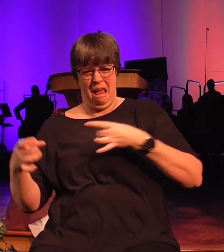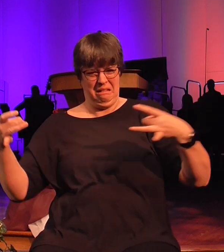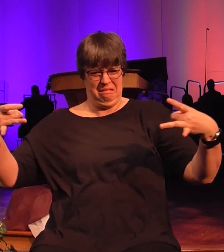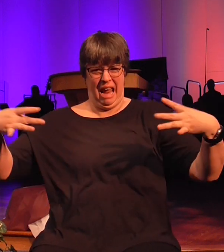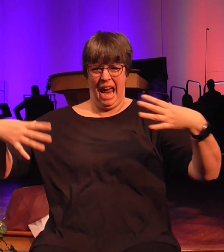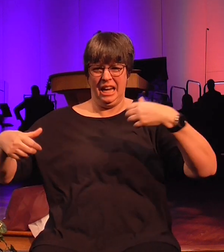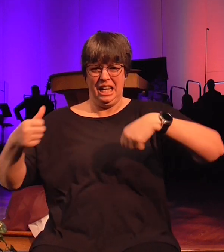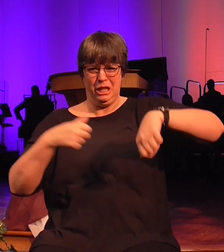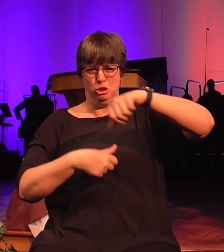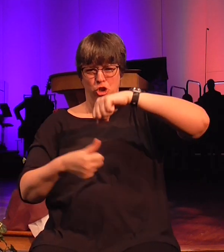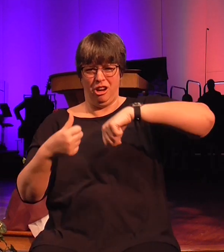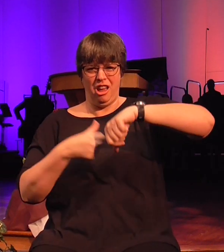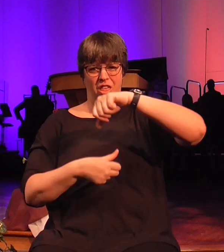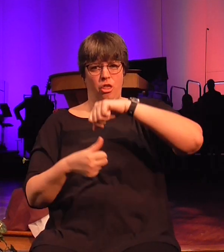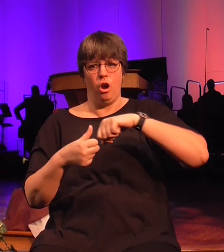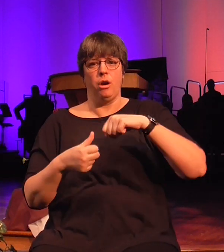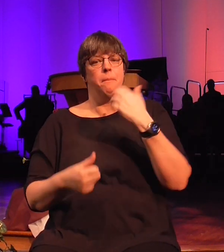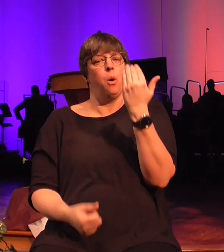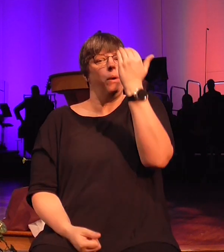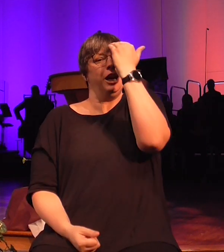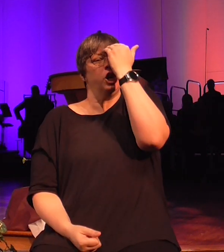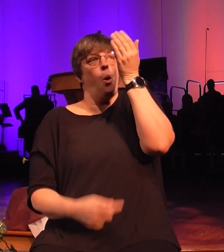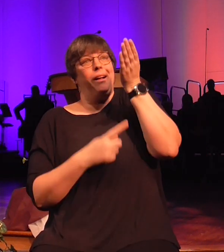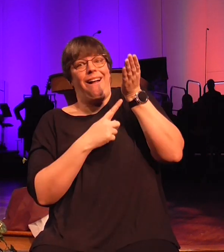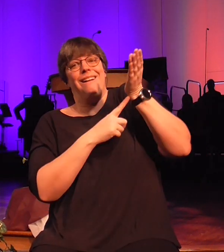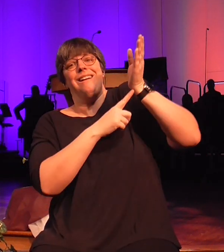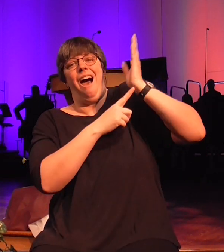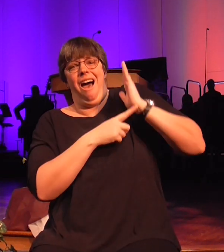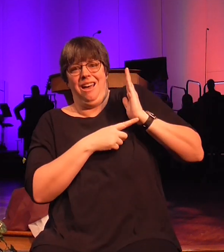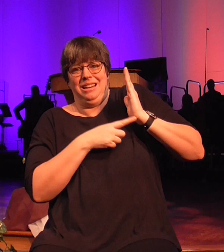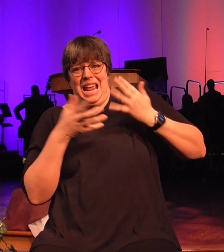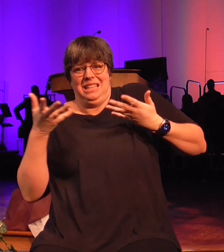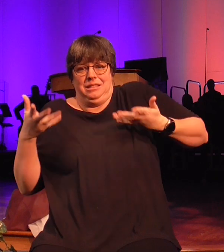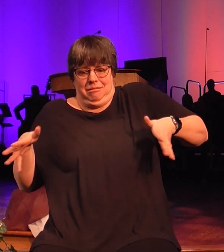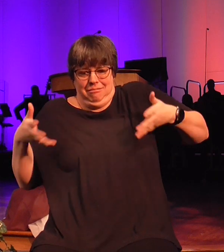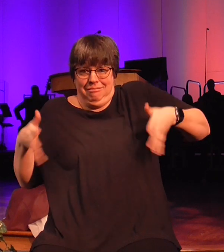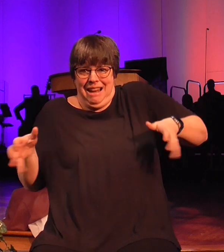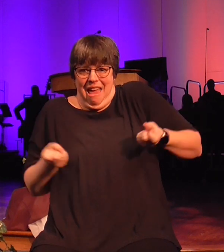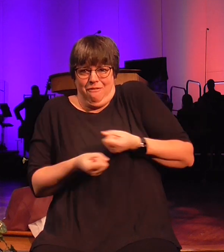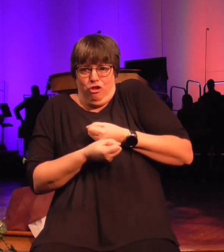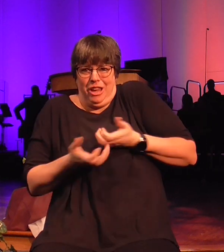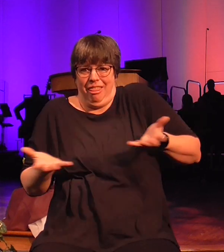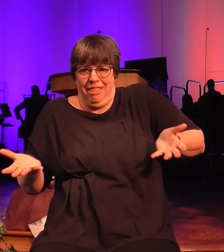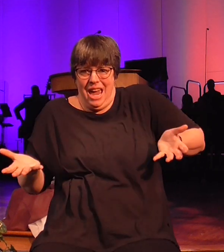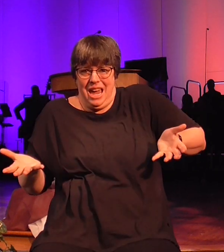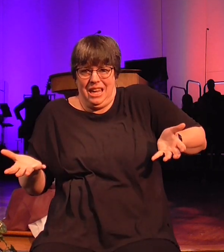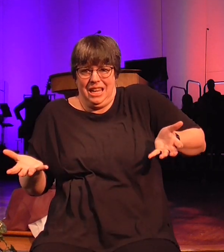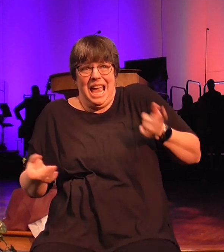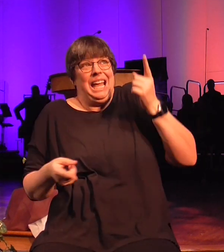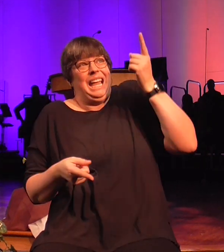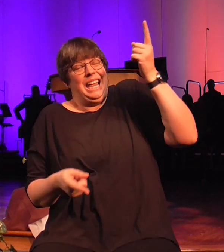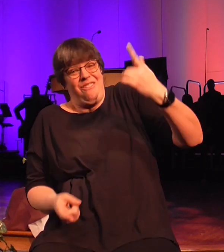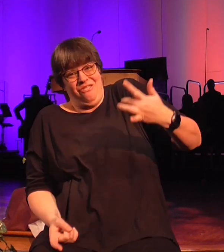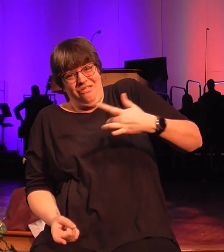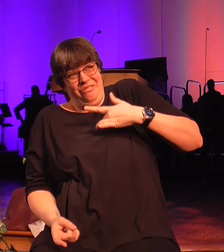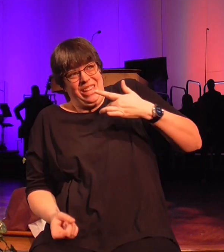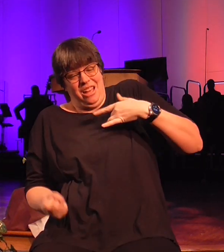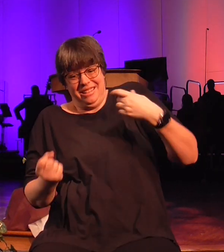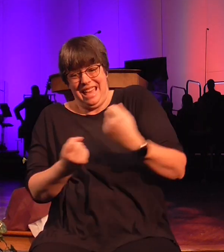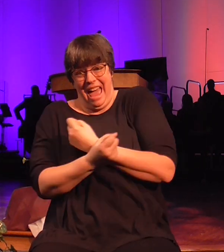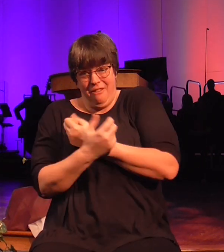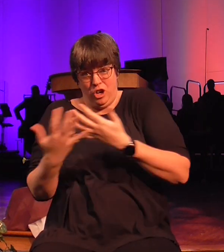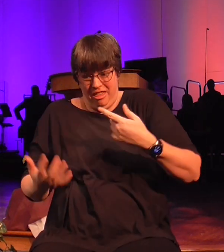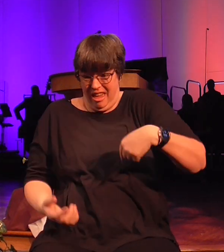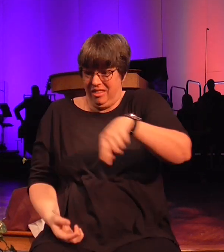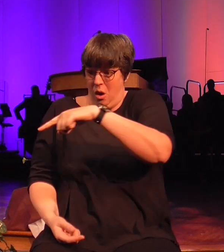that God is all there is, that God too feels everything we feel, and